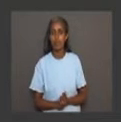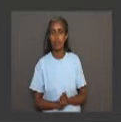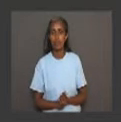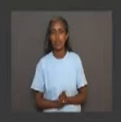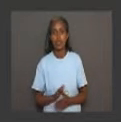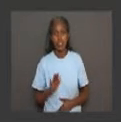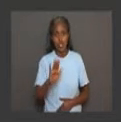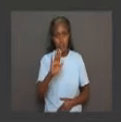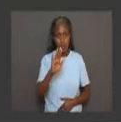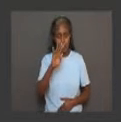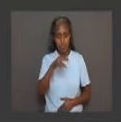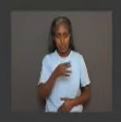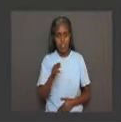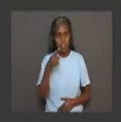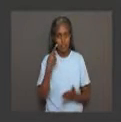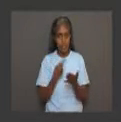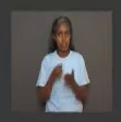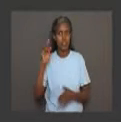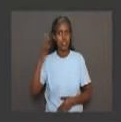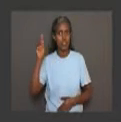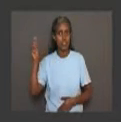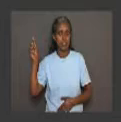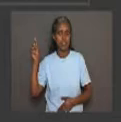Your chart should look like this.